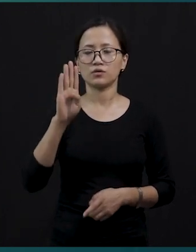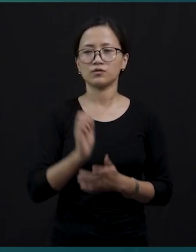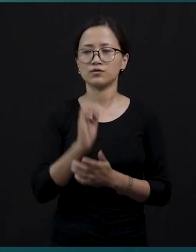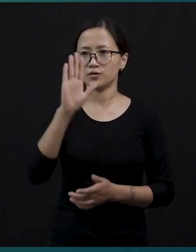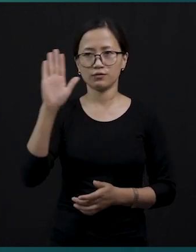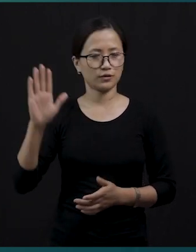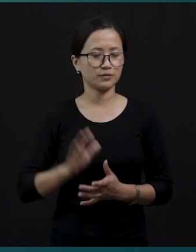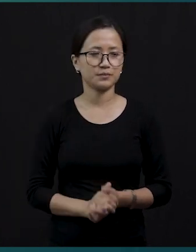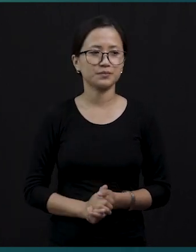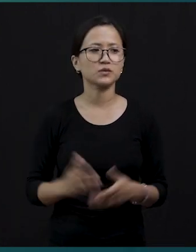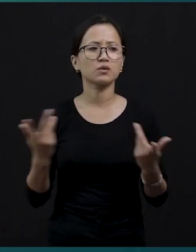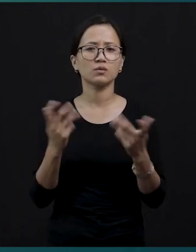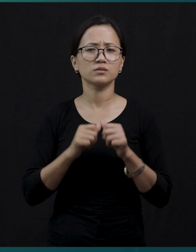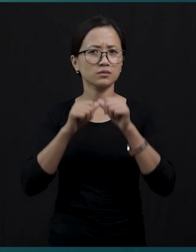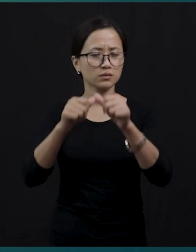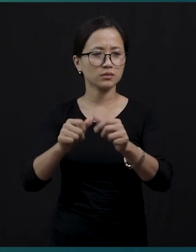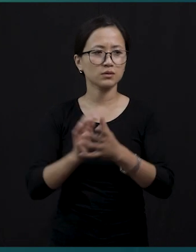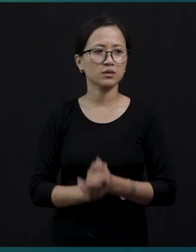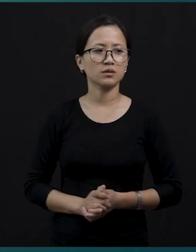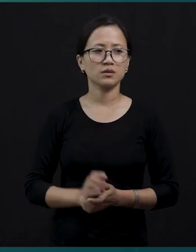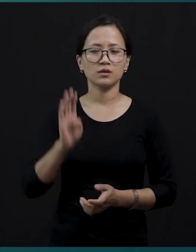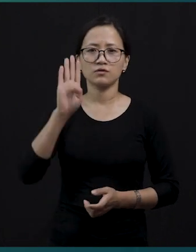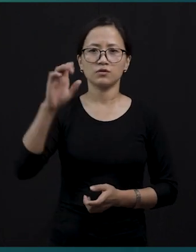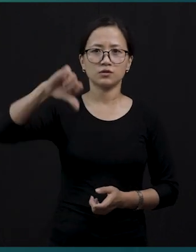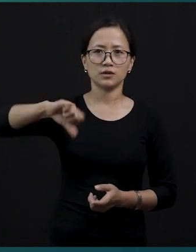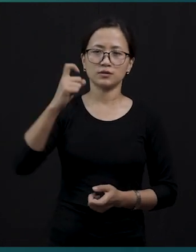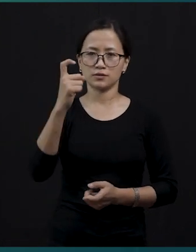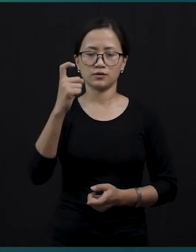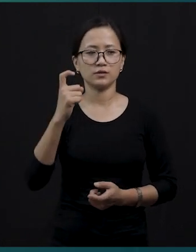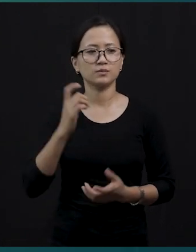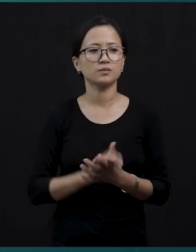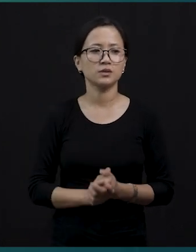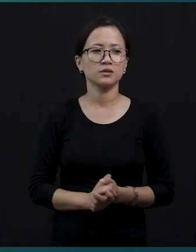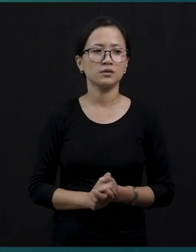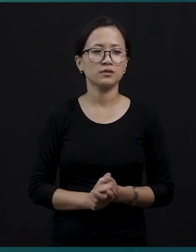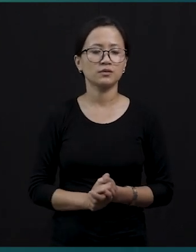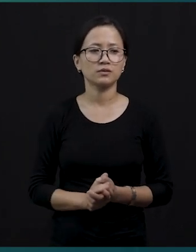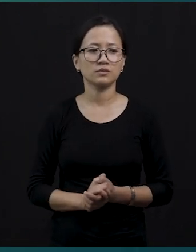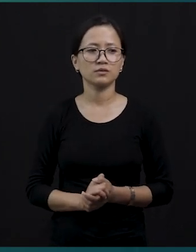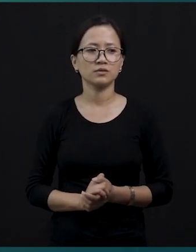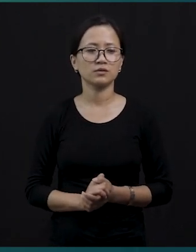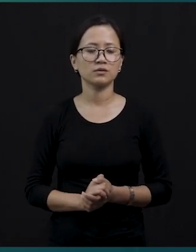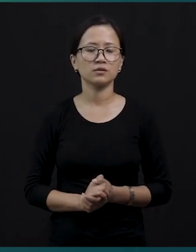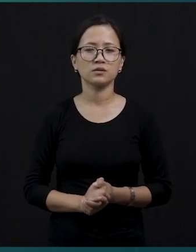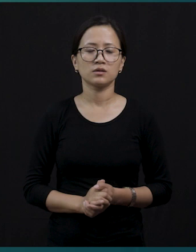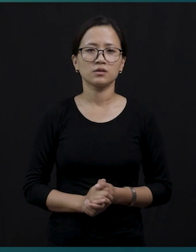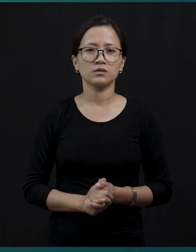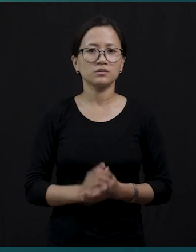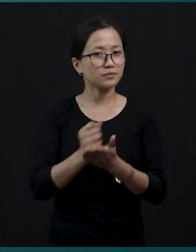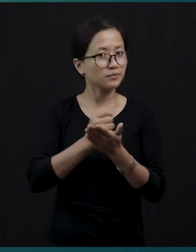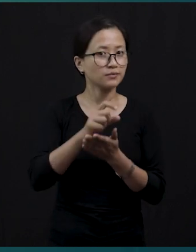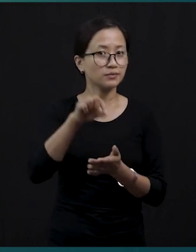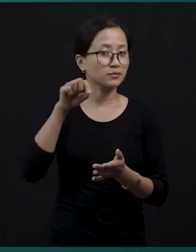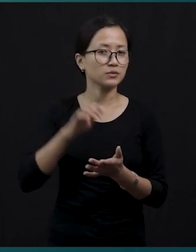right? So what is the answer? Which is the biggest one among four of them, students? See it carefully. Try to